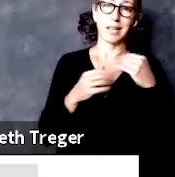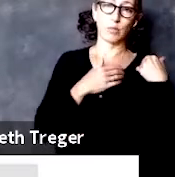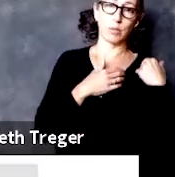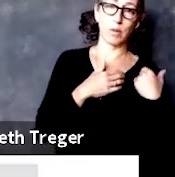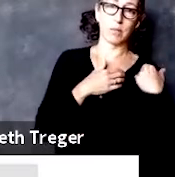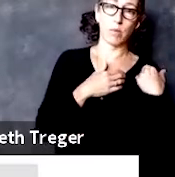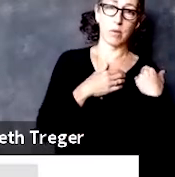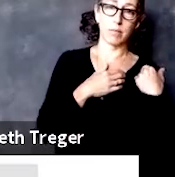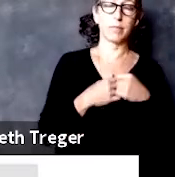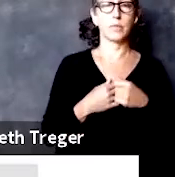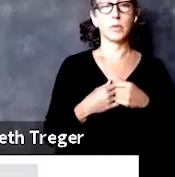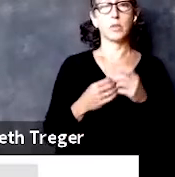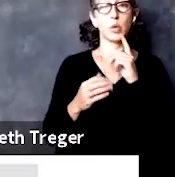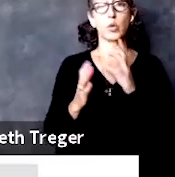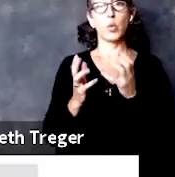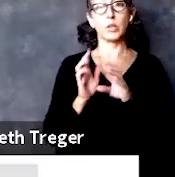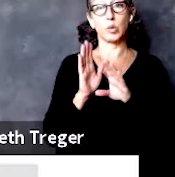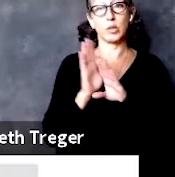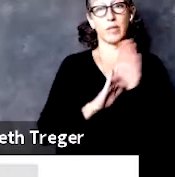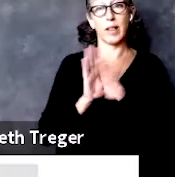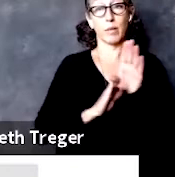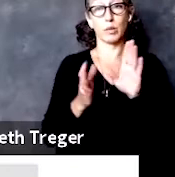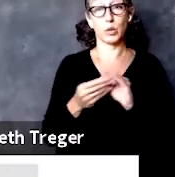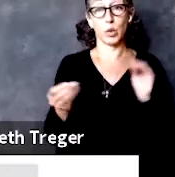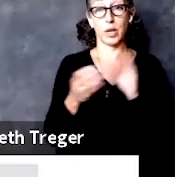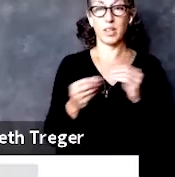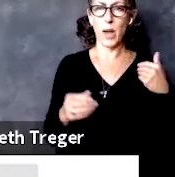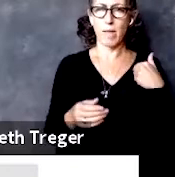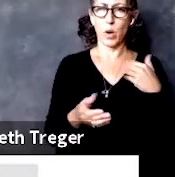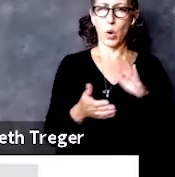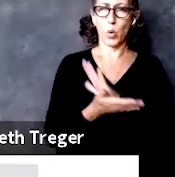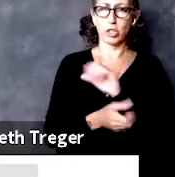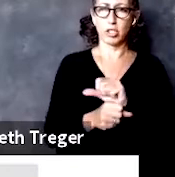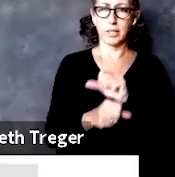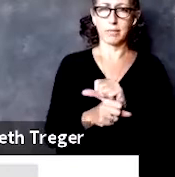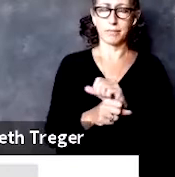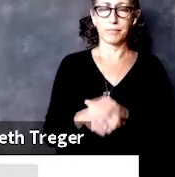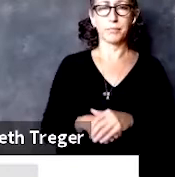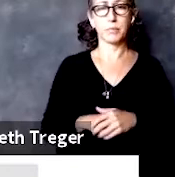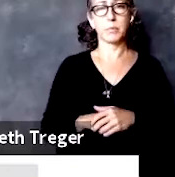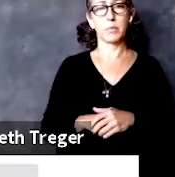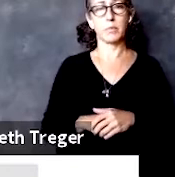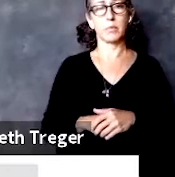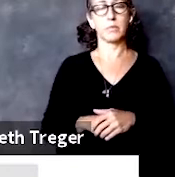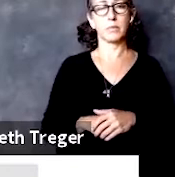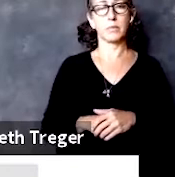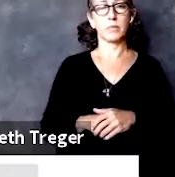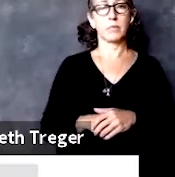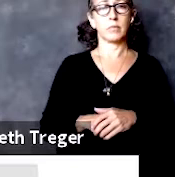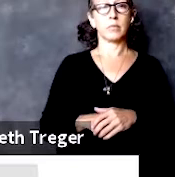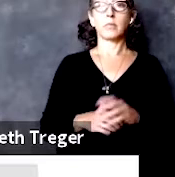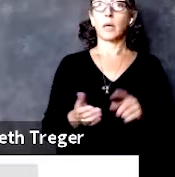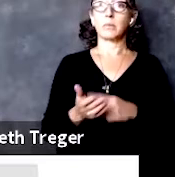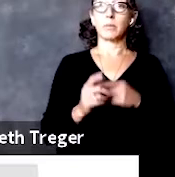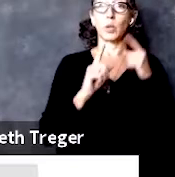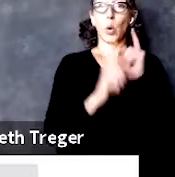steps about crafting your story, and we actually have a worksheet on it, sometimes the goal is not to be